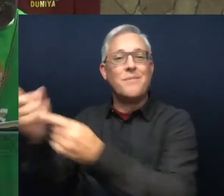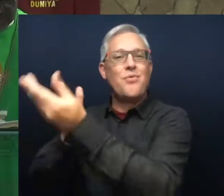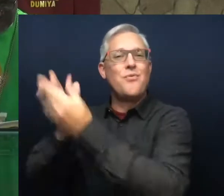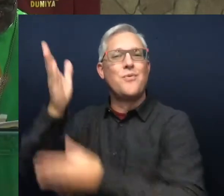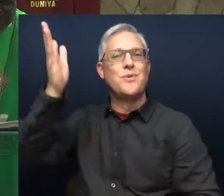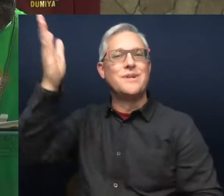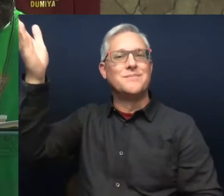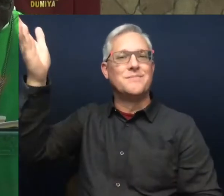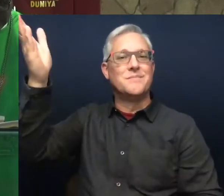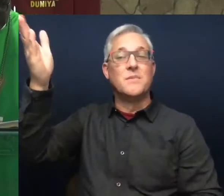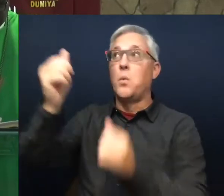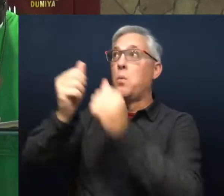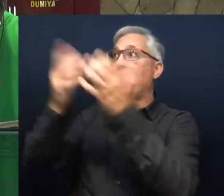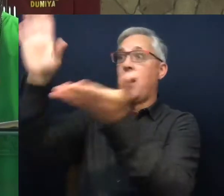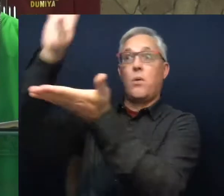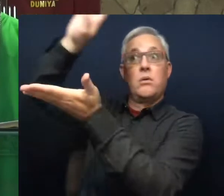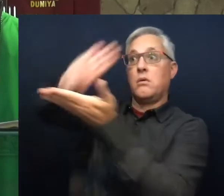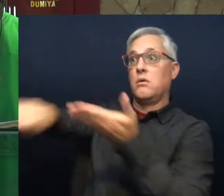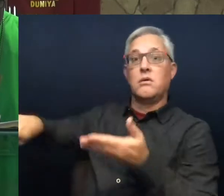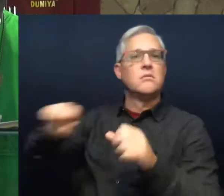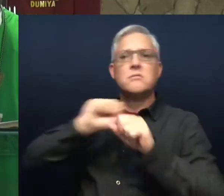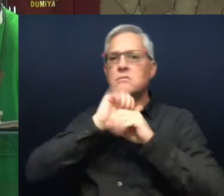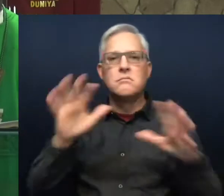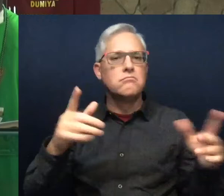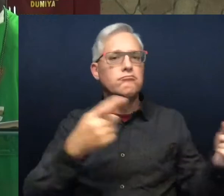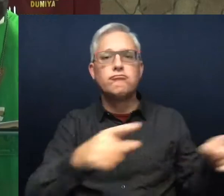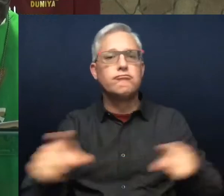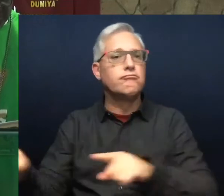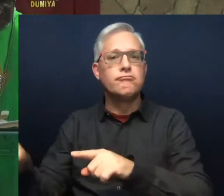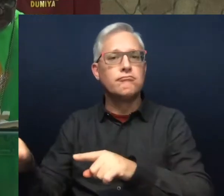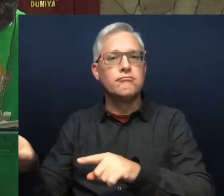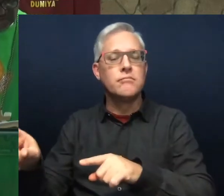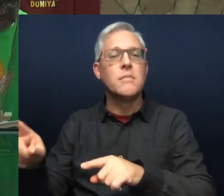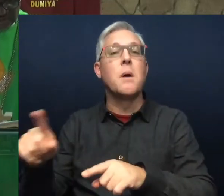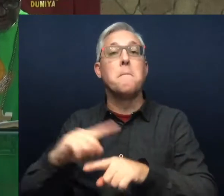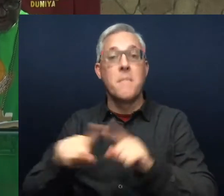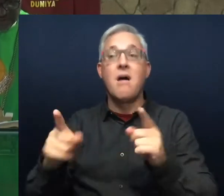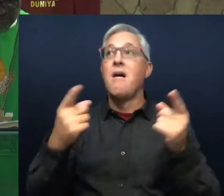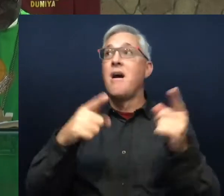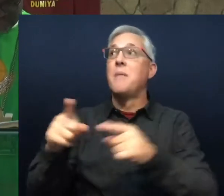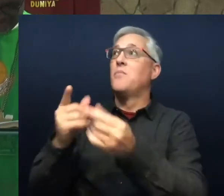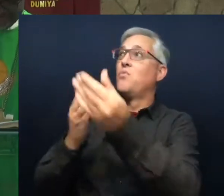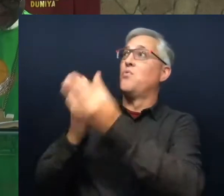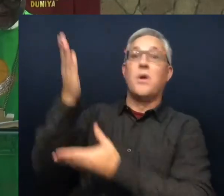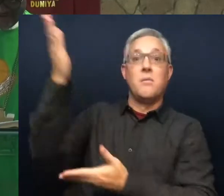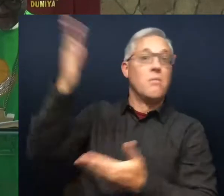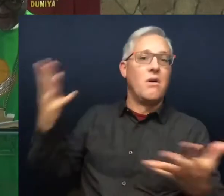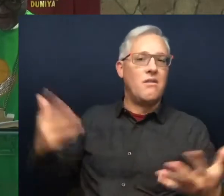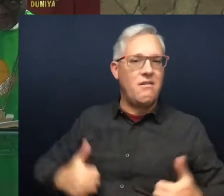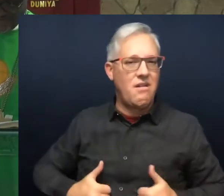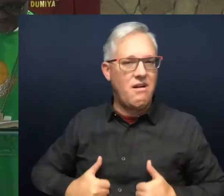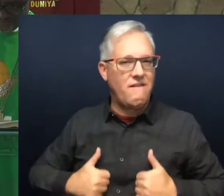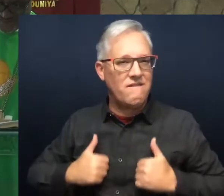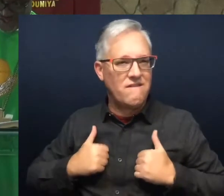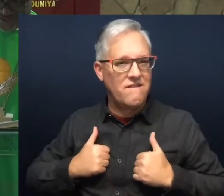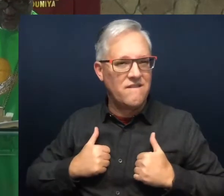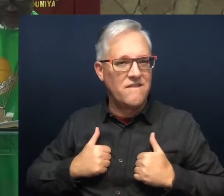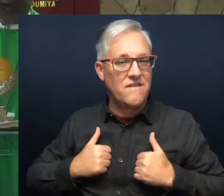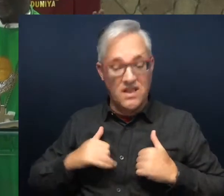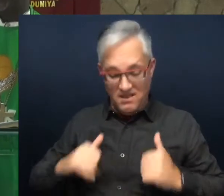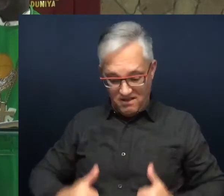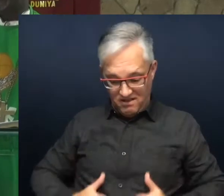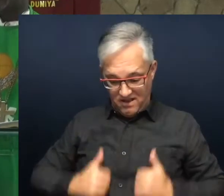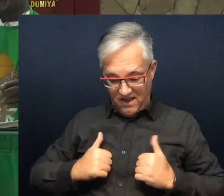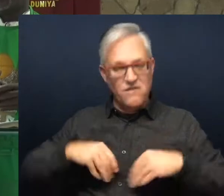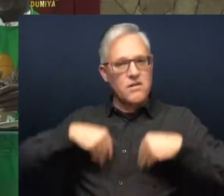him, nothing came into being. What has come into being in him was life, and the life